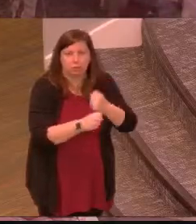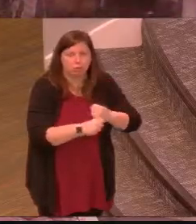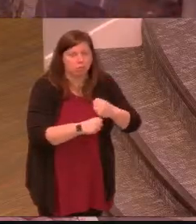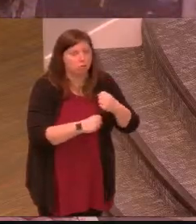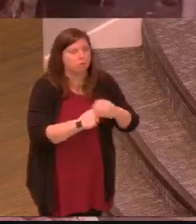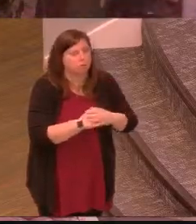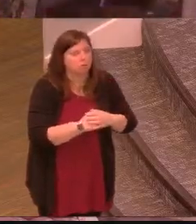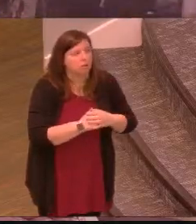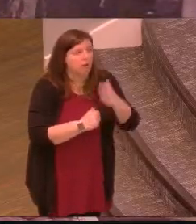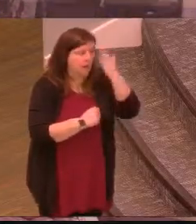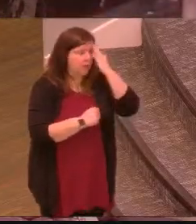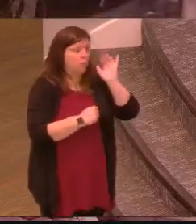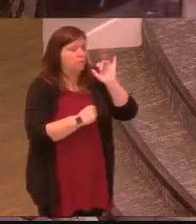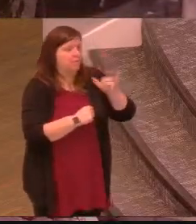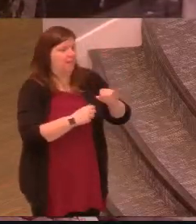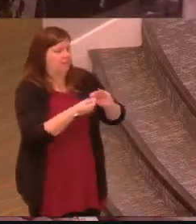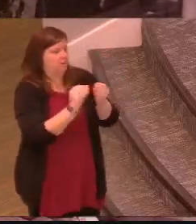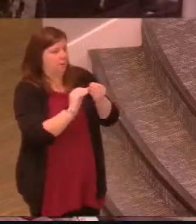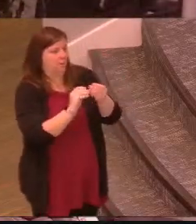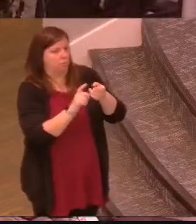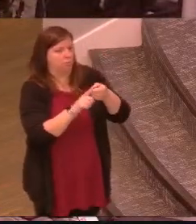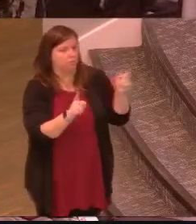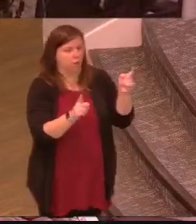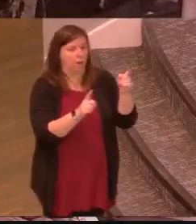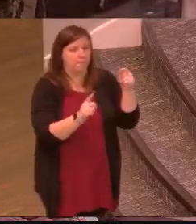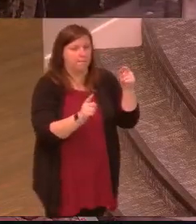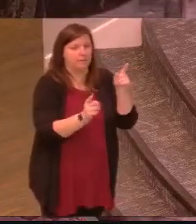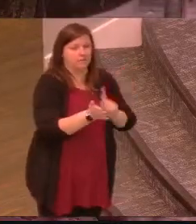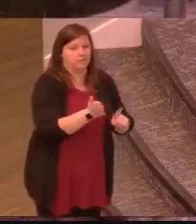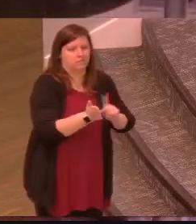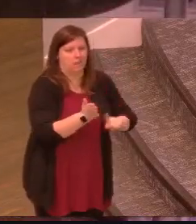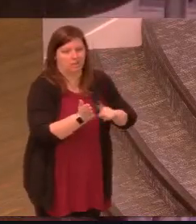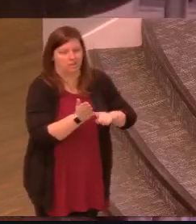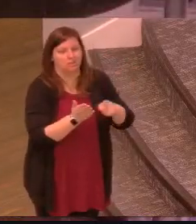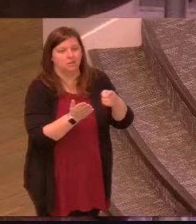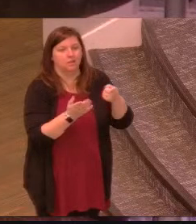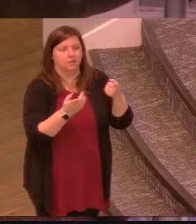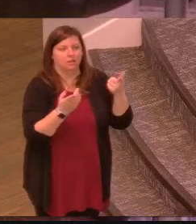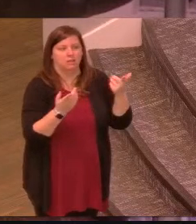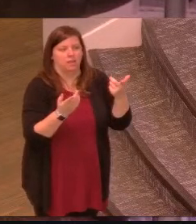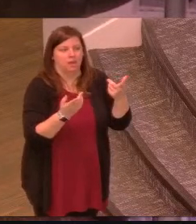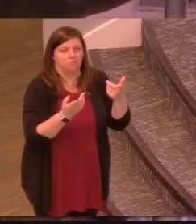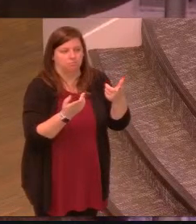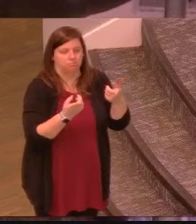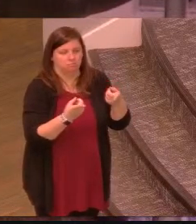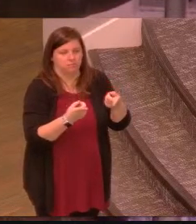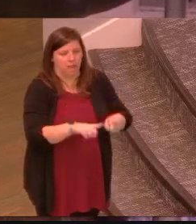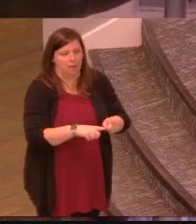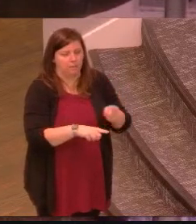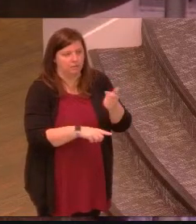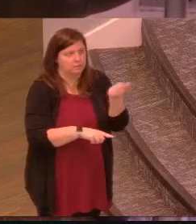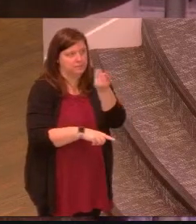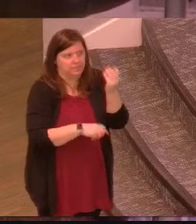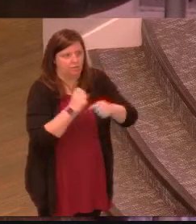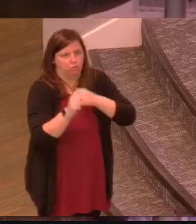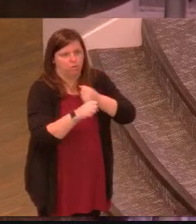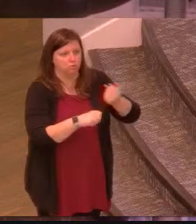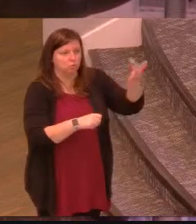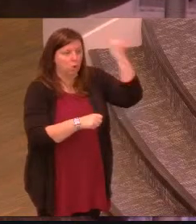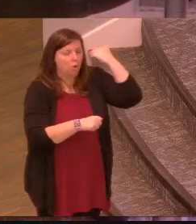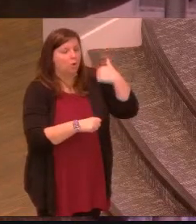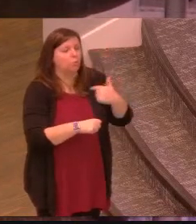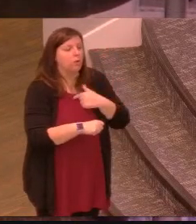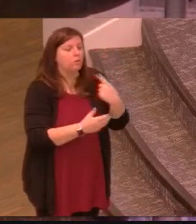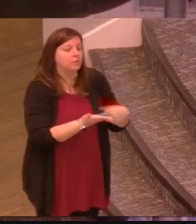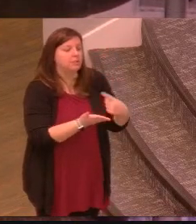know that came from a study that was done several years back. When we talk about the hourly rate wages,